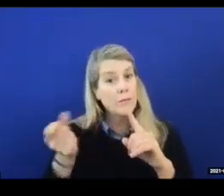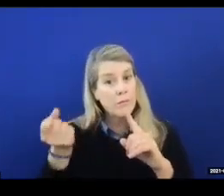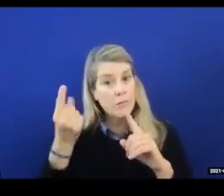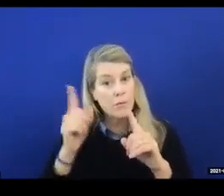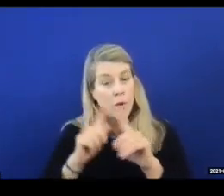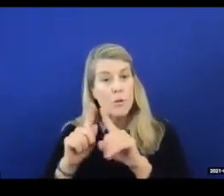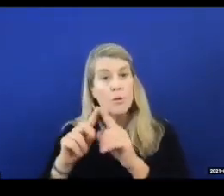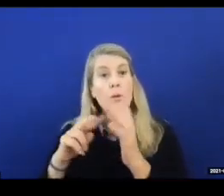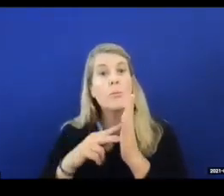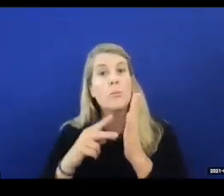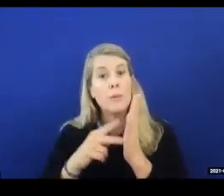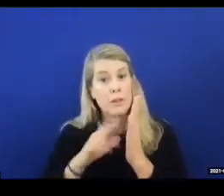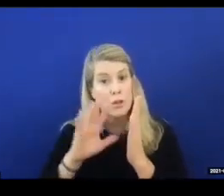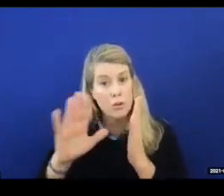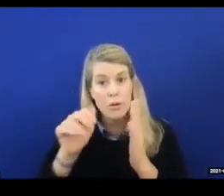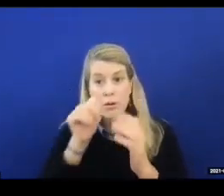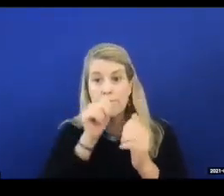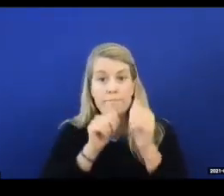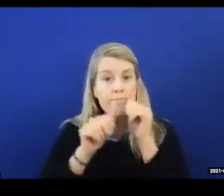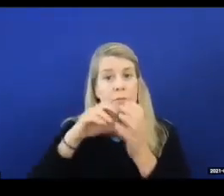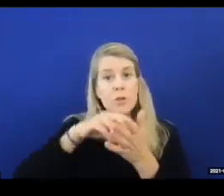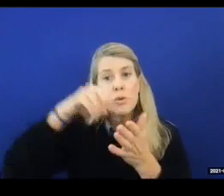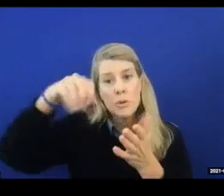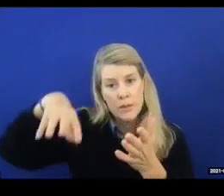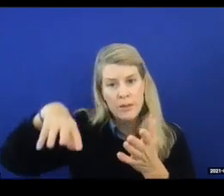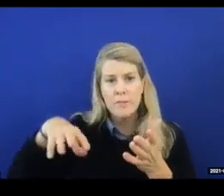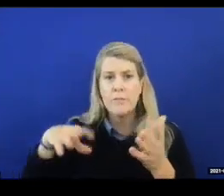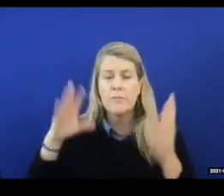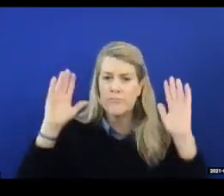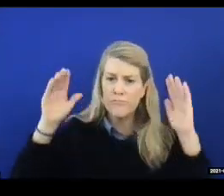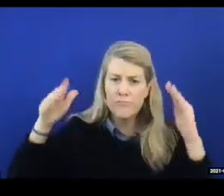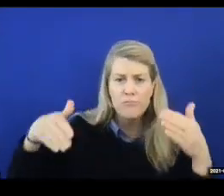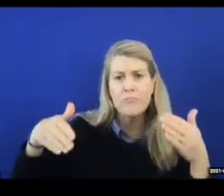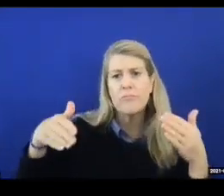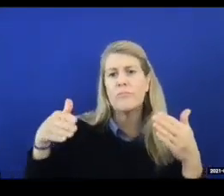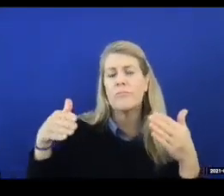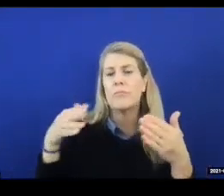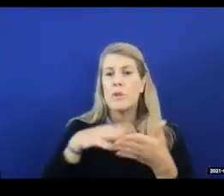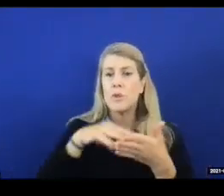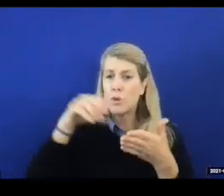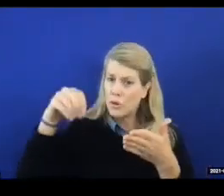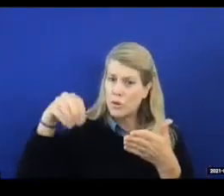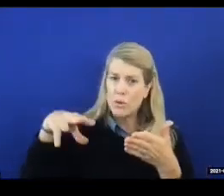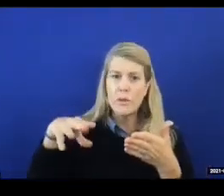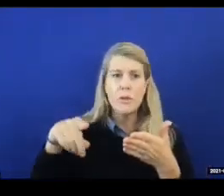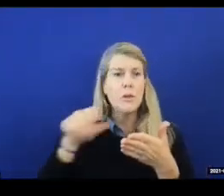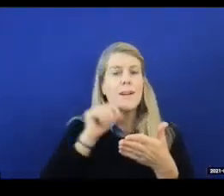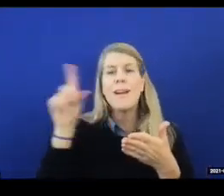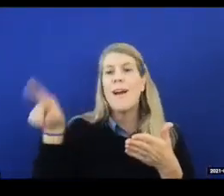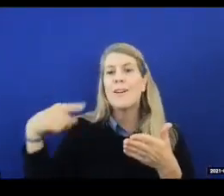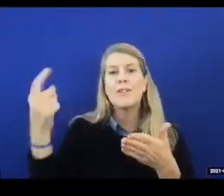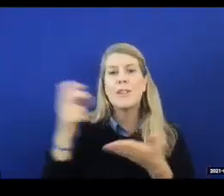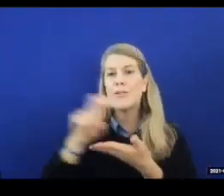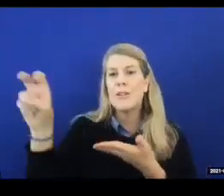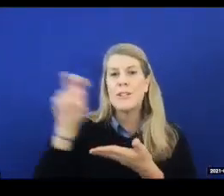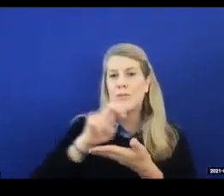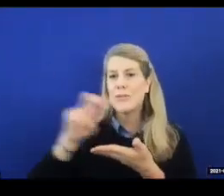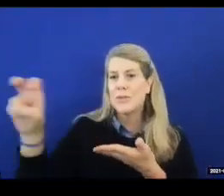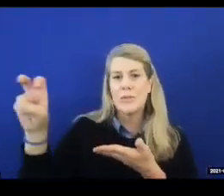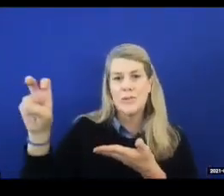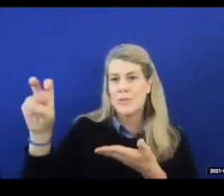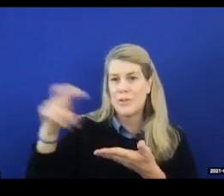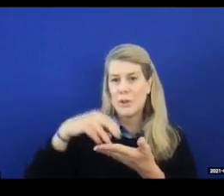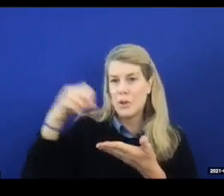talent, tenacity, and total dedication of SMC students, not just those who are transferring to